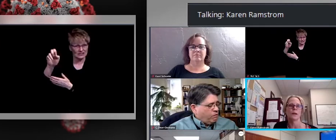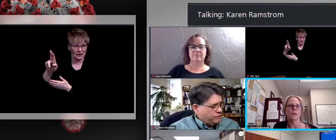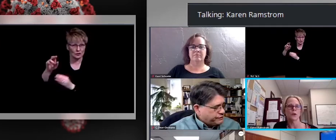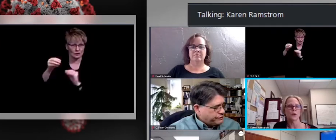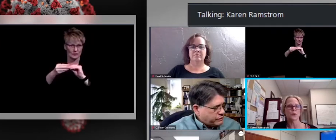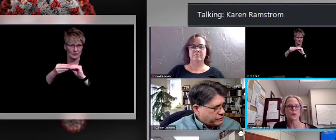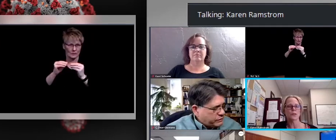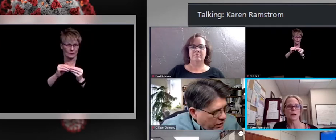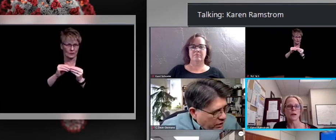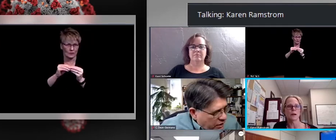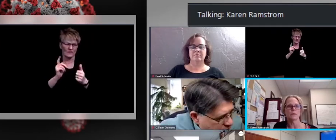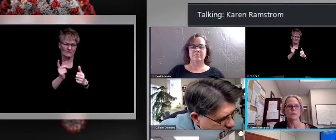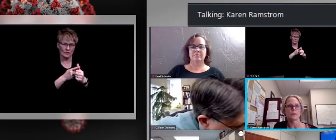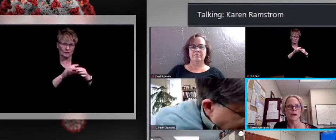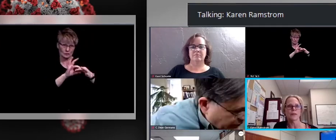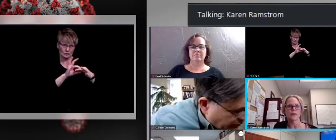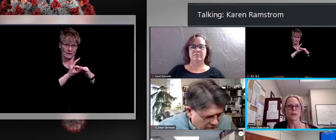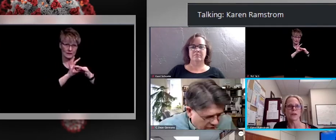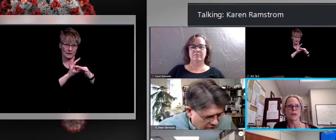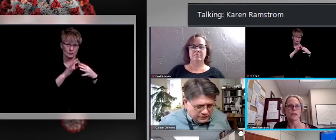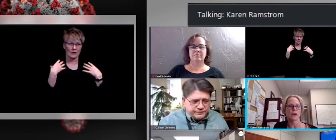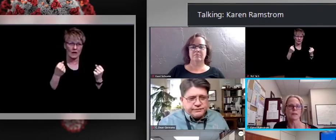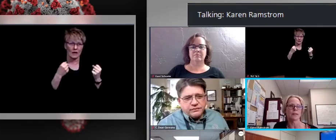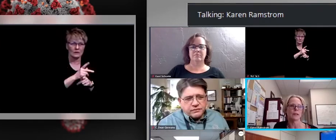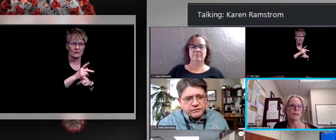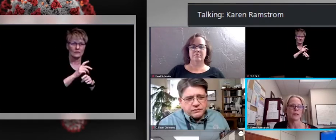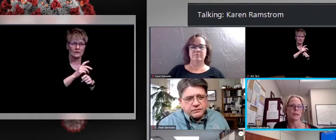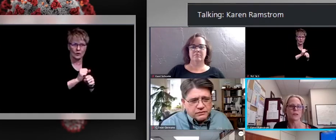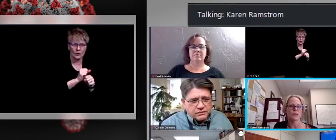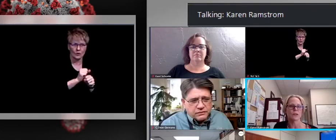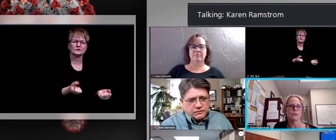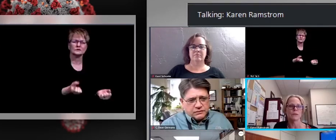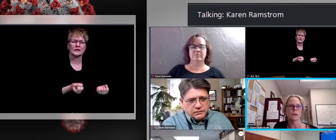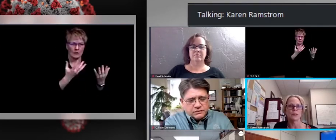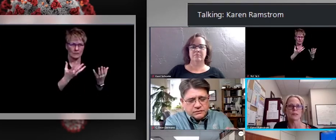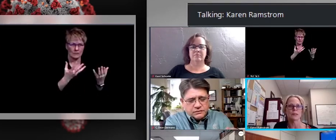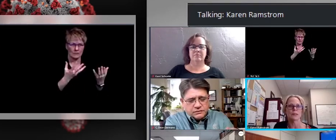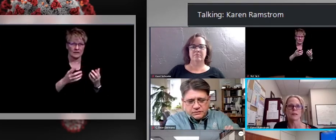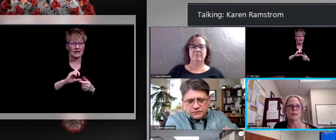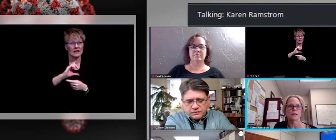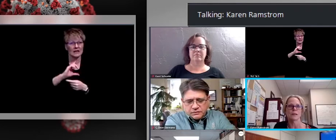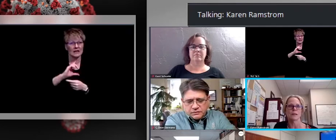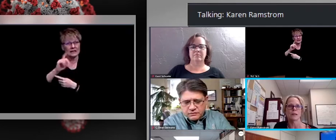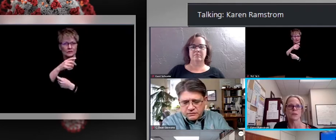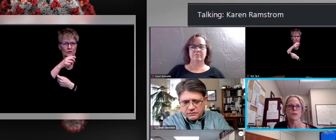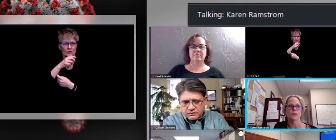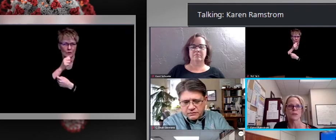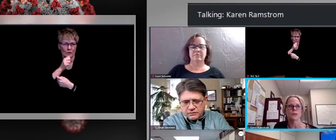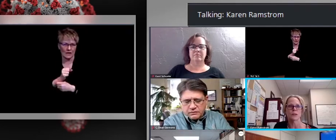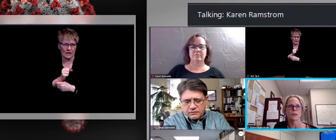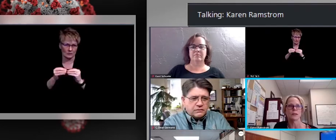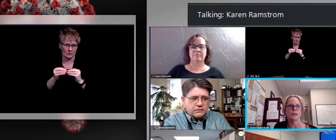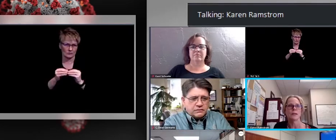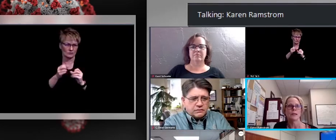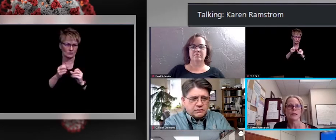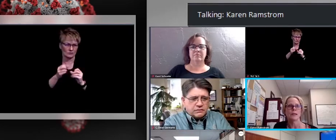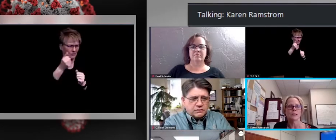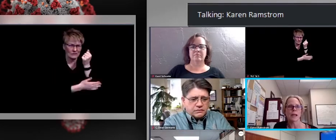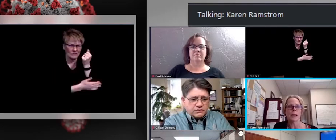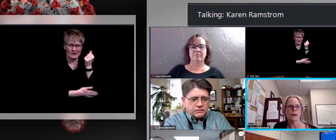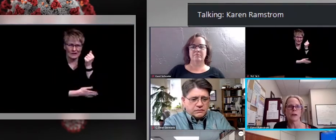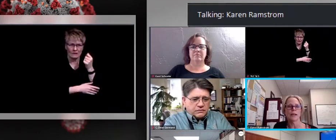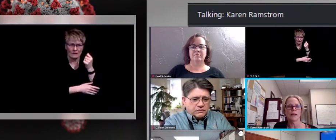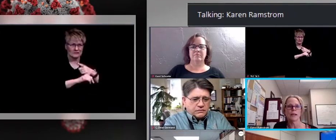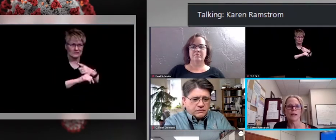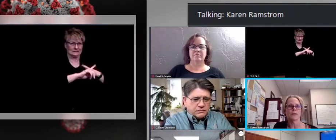so those demographics vary across counties. And so that influences the number of doses that are given to